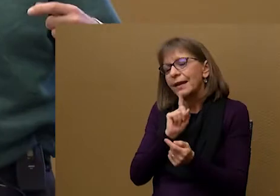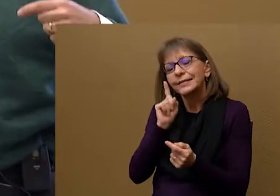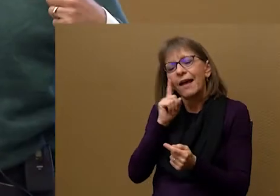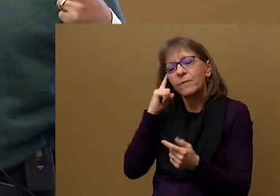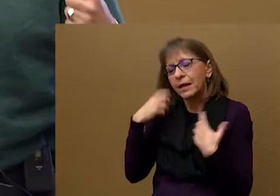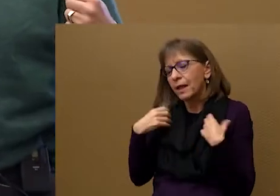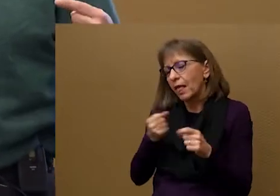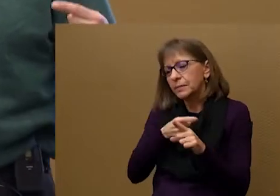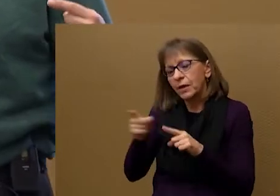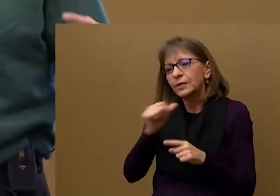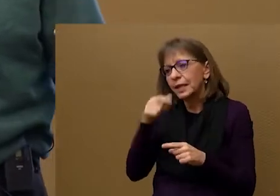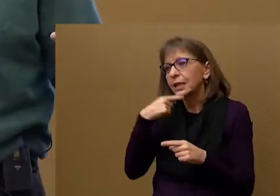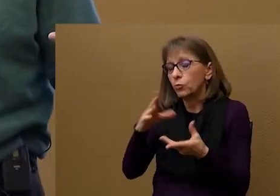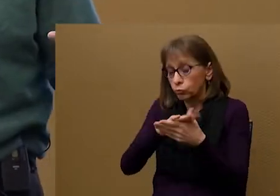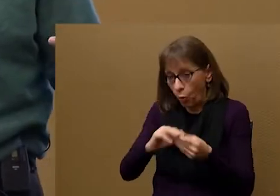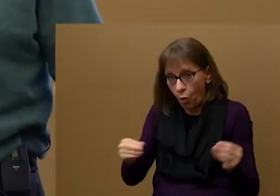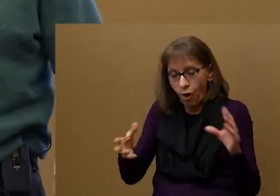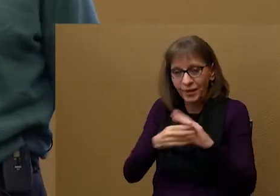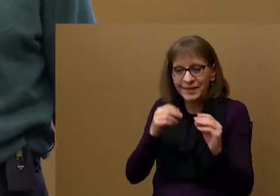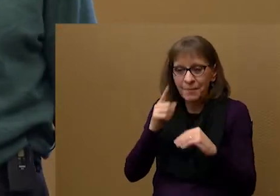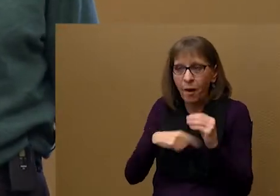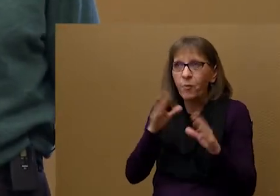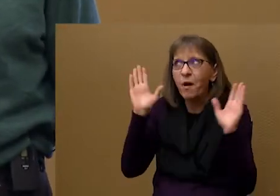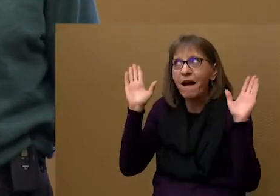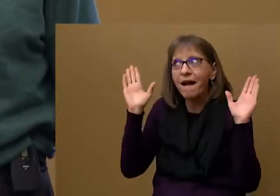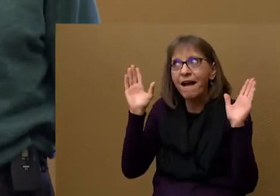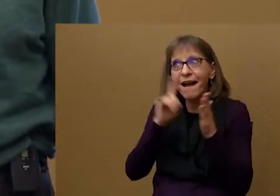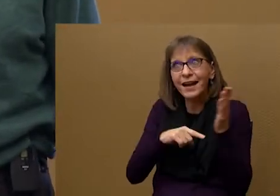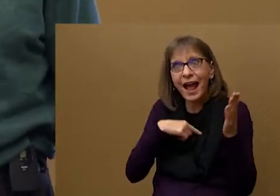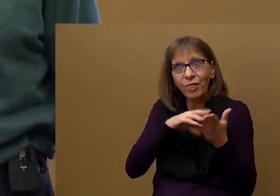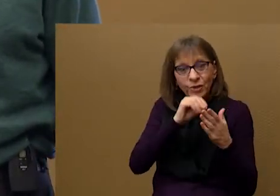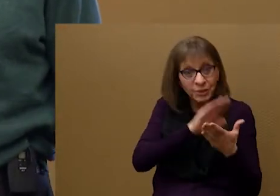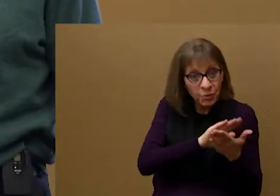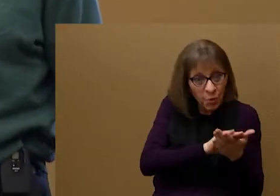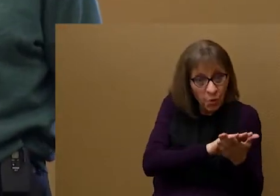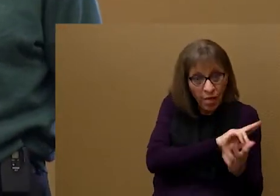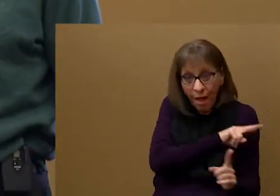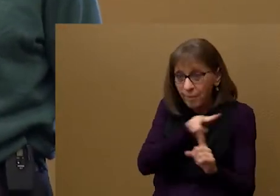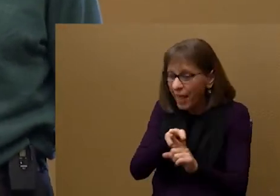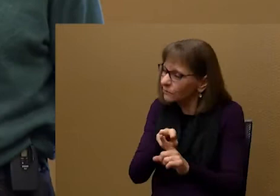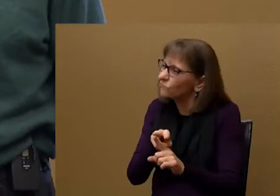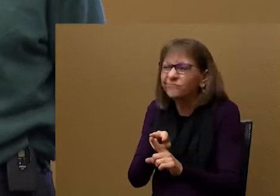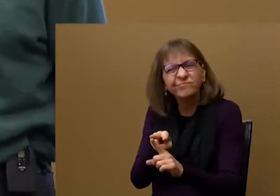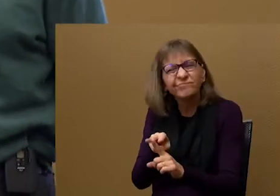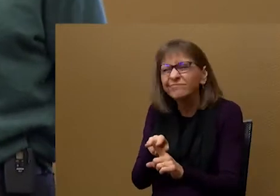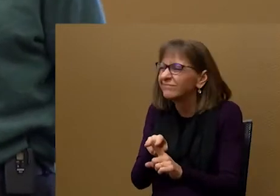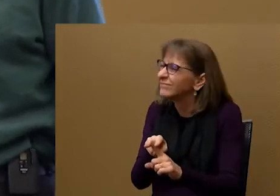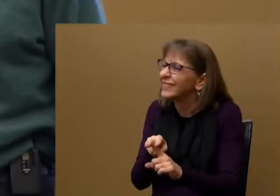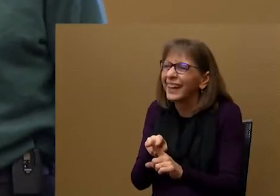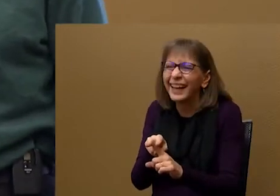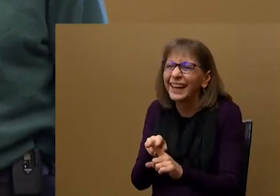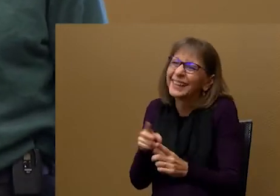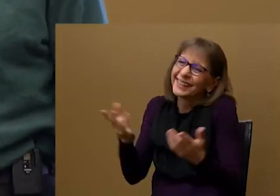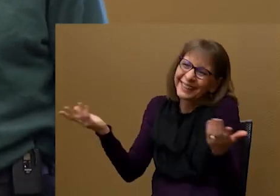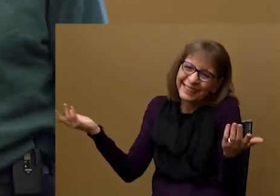haven't not met a deaf mental health specialist who doesn't tell you stories about the things I learned in school and how they don't